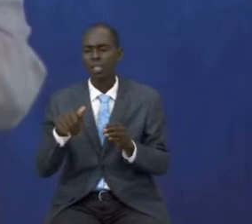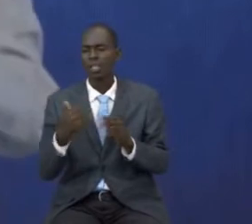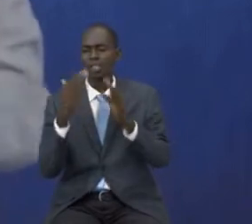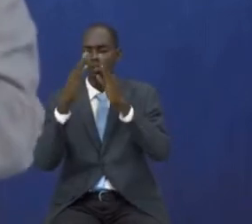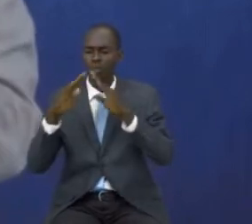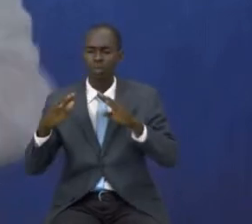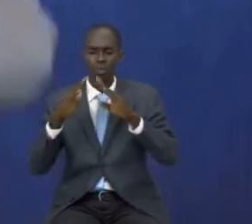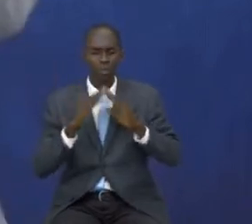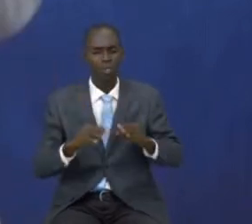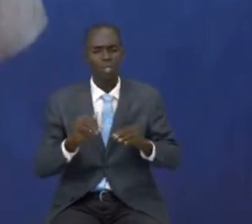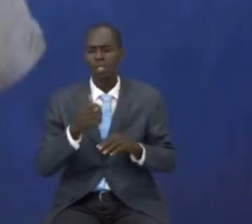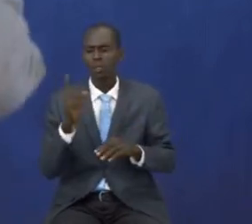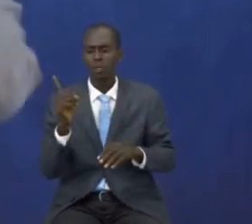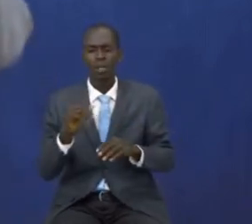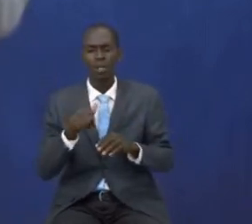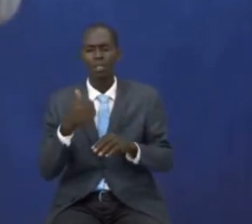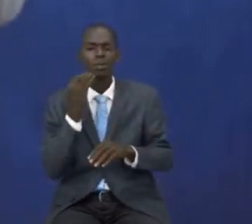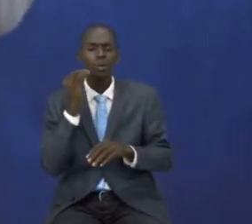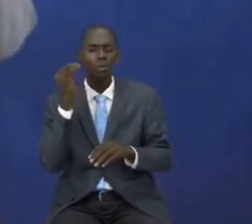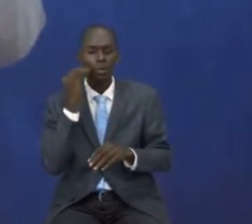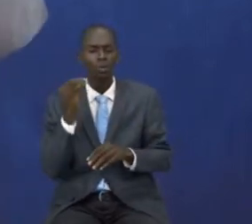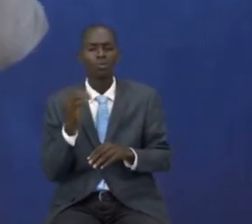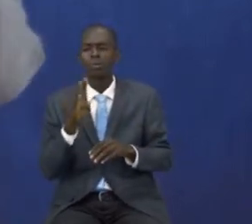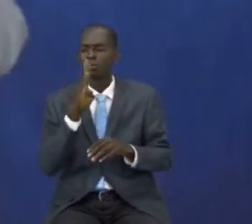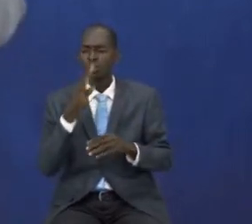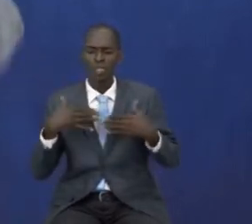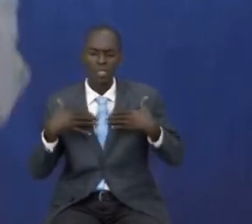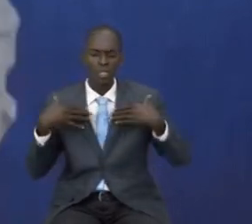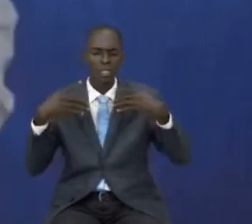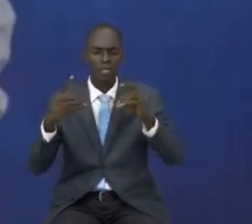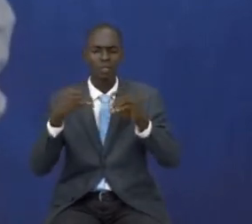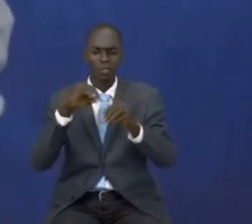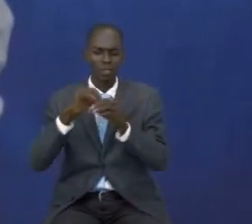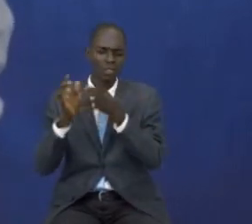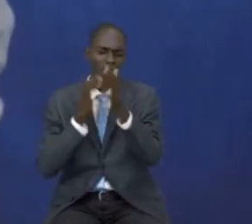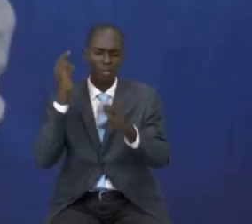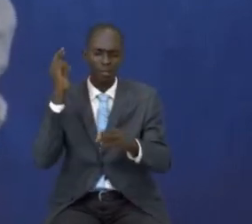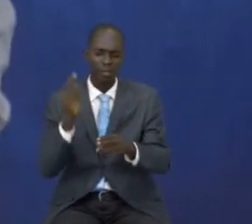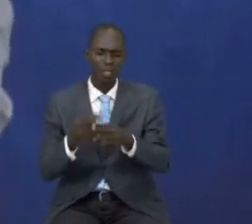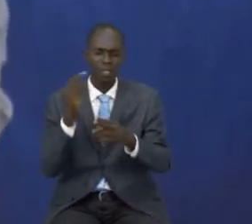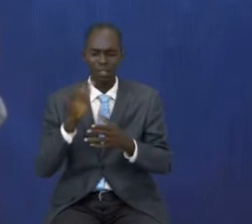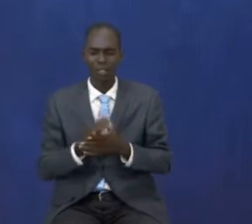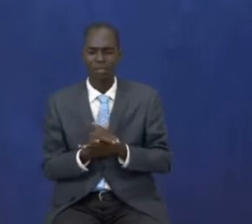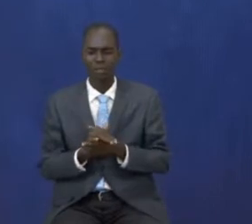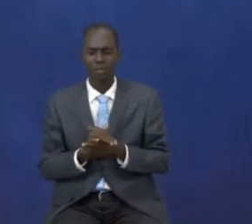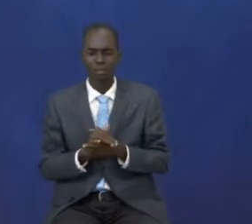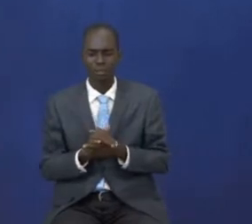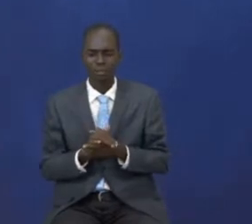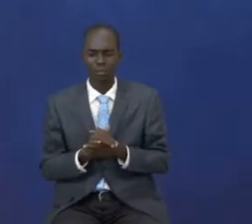home, anywhere, be healed in Jesus' name.